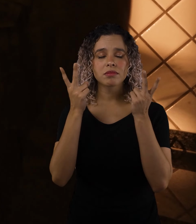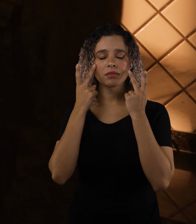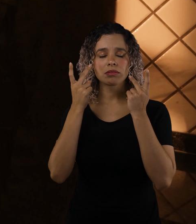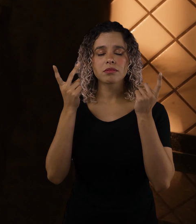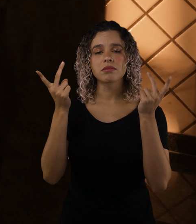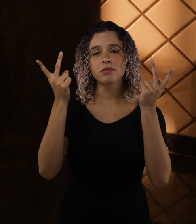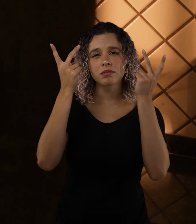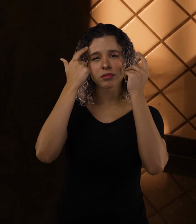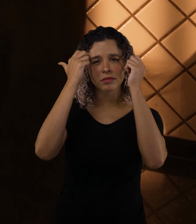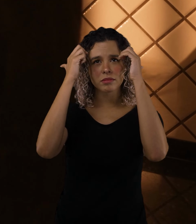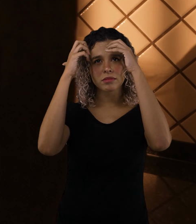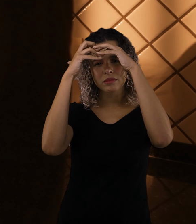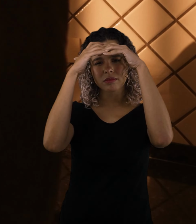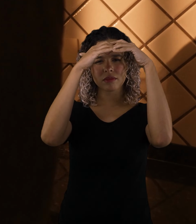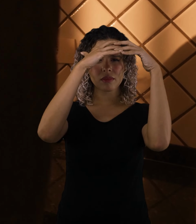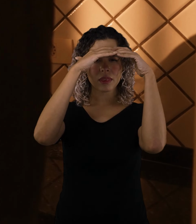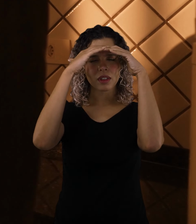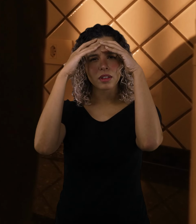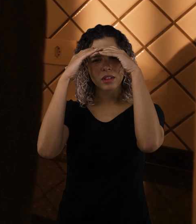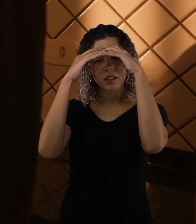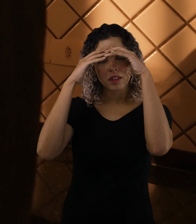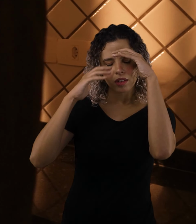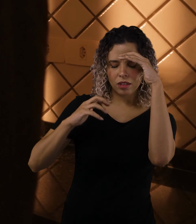Em cenas ora lentas, ora aceleradas,